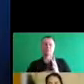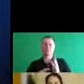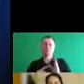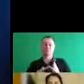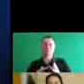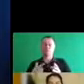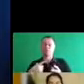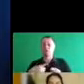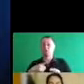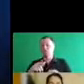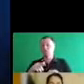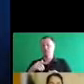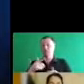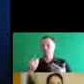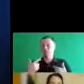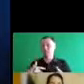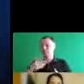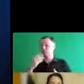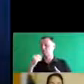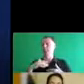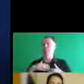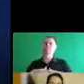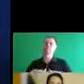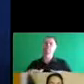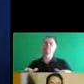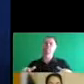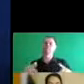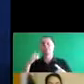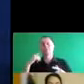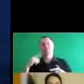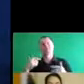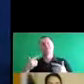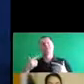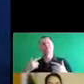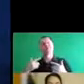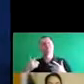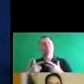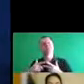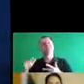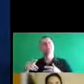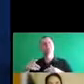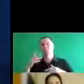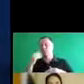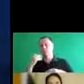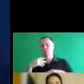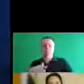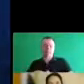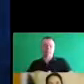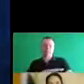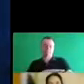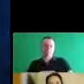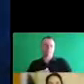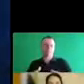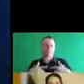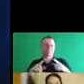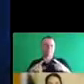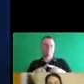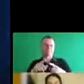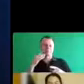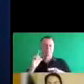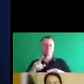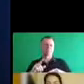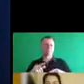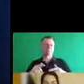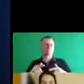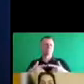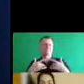the water where you are, but imagine you're in water somewhere else, the feeling is the same. It's kind of powerful. Yeah. And especially